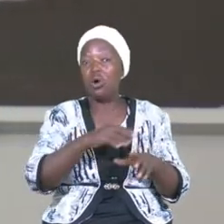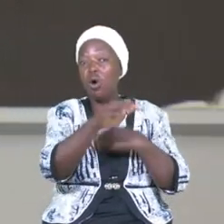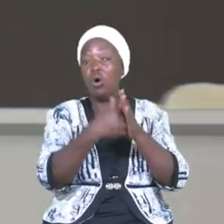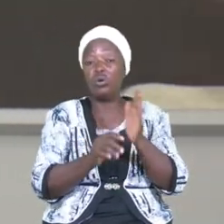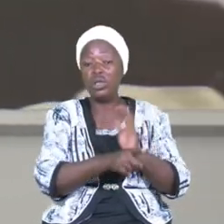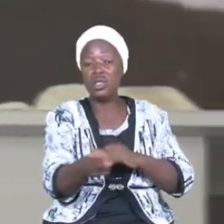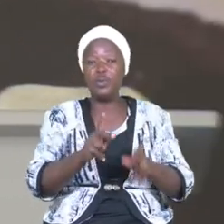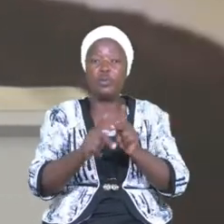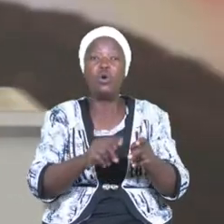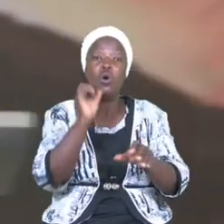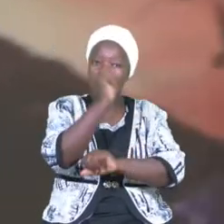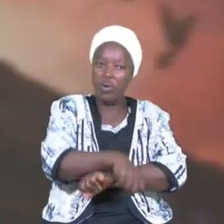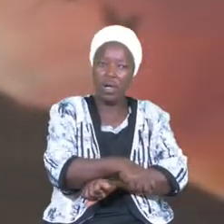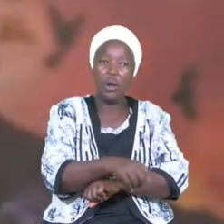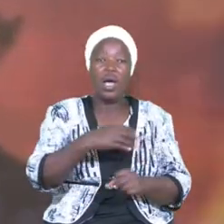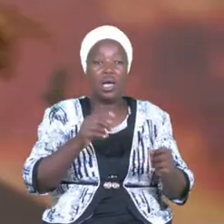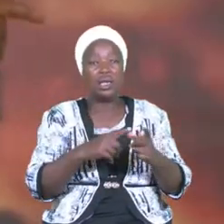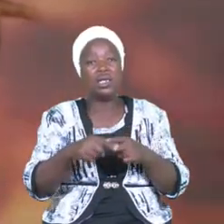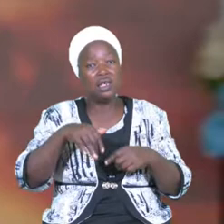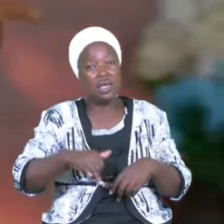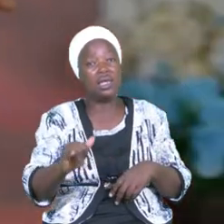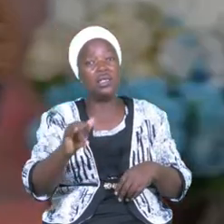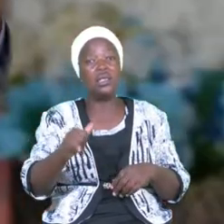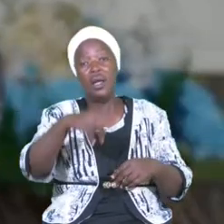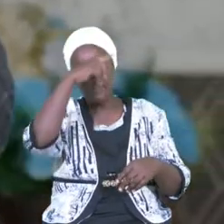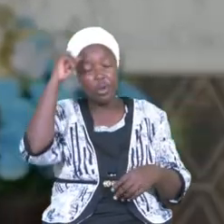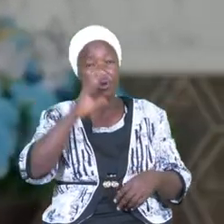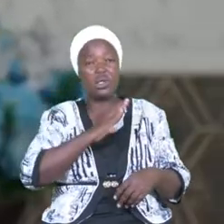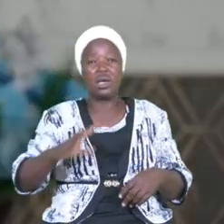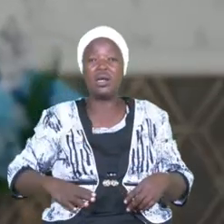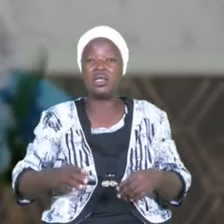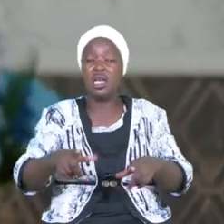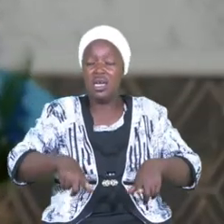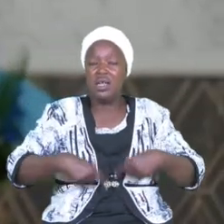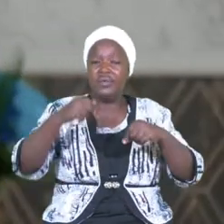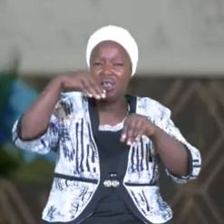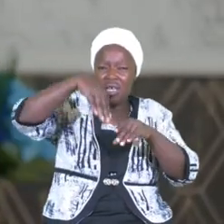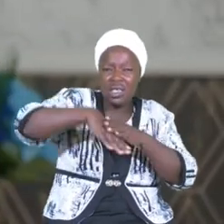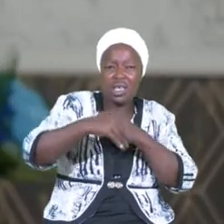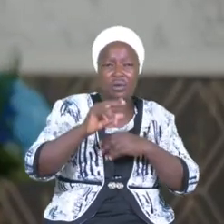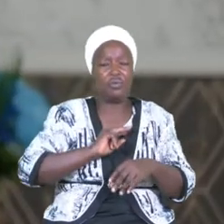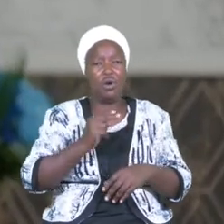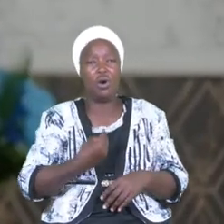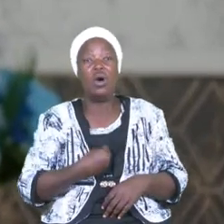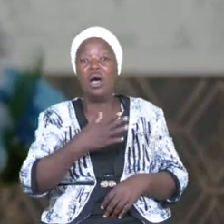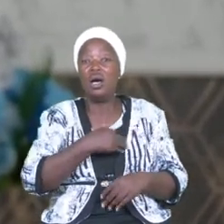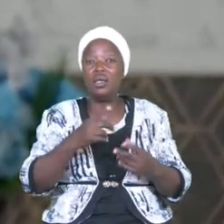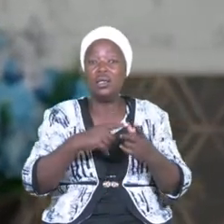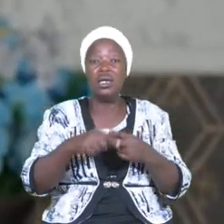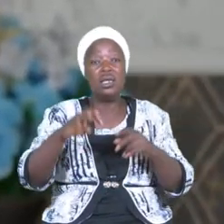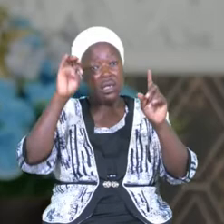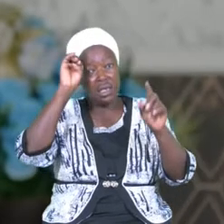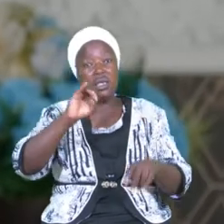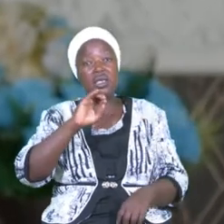yet, because Christ lives on the inside of us and is always